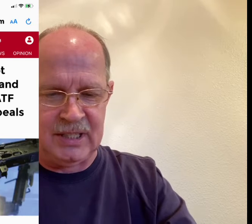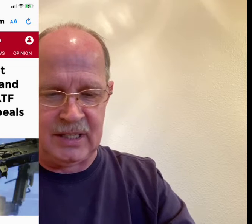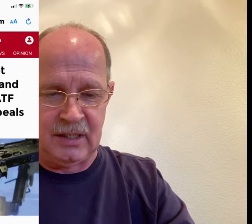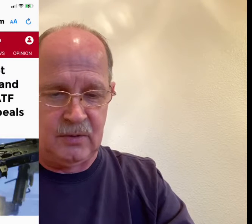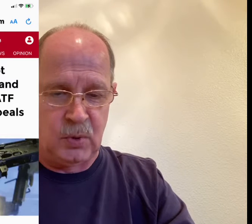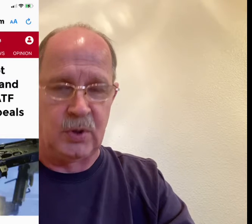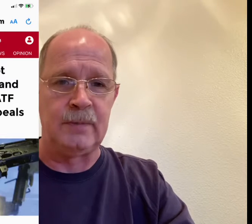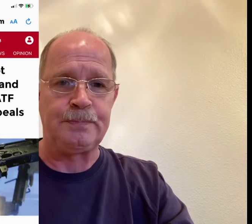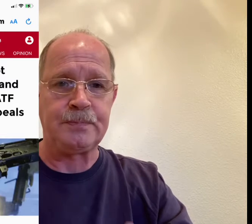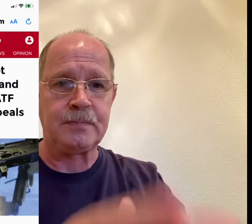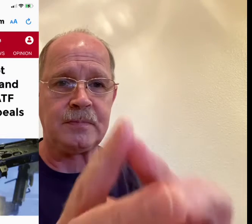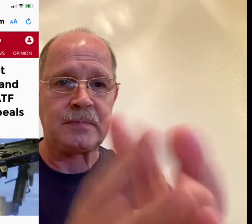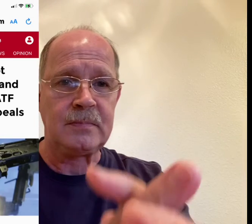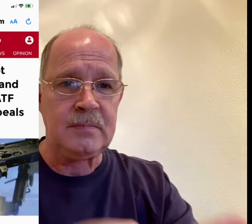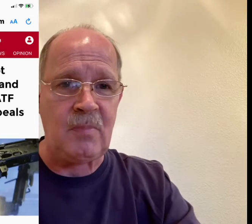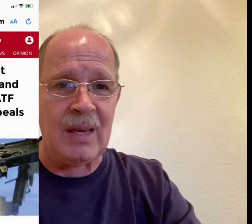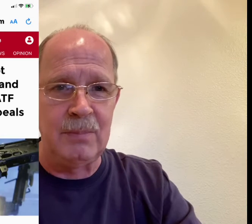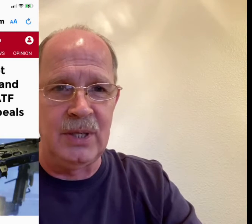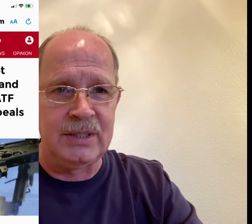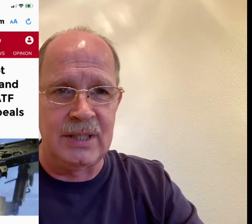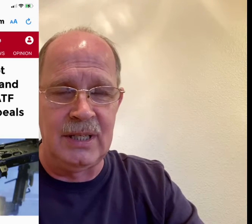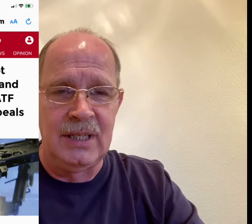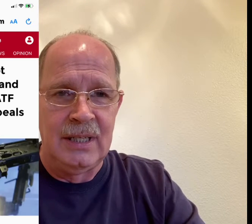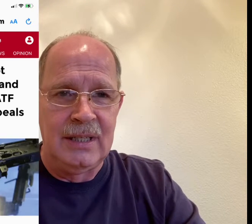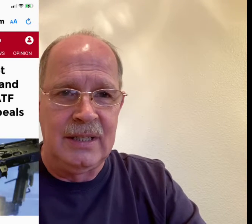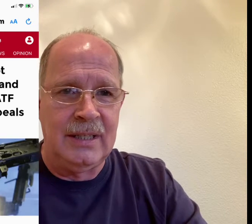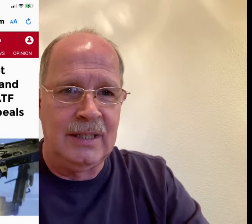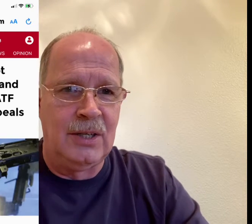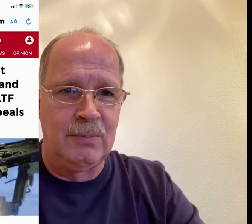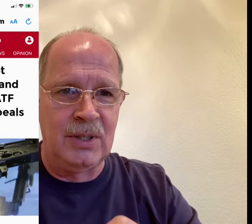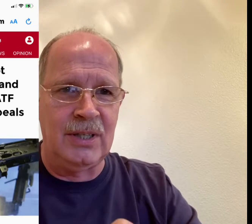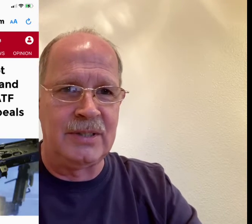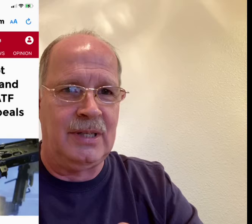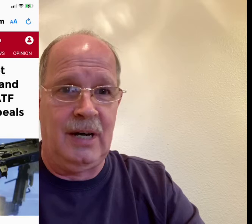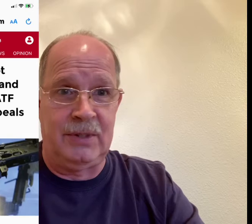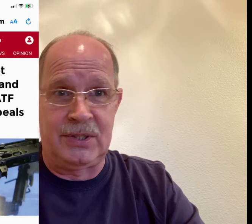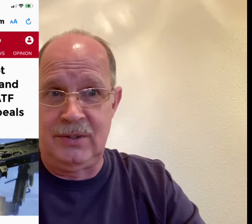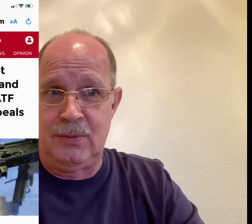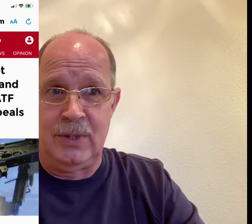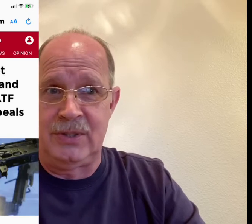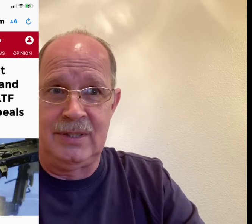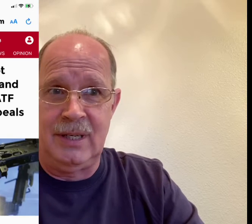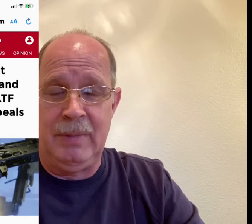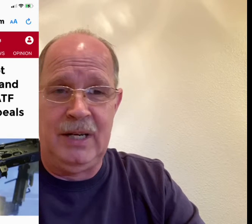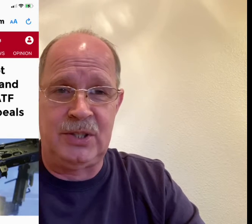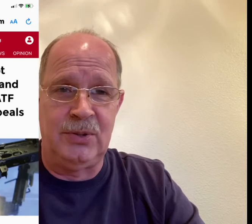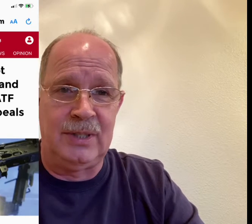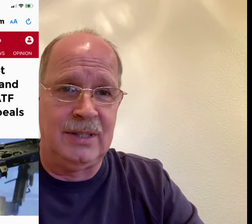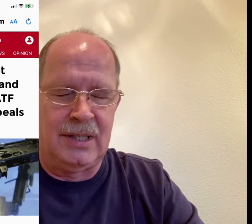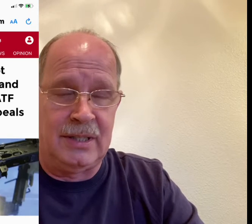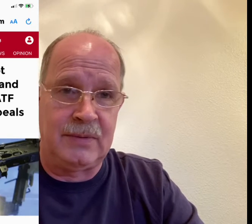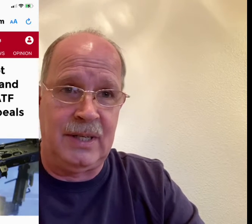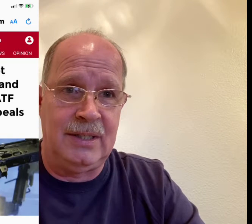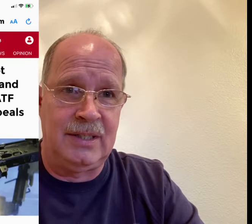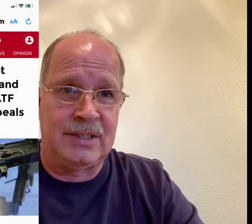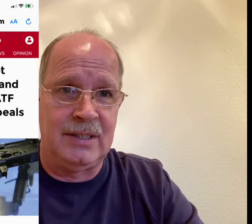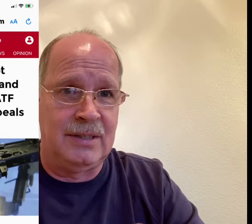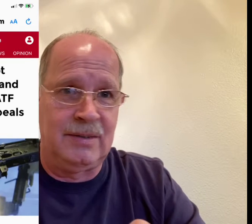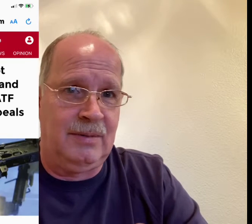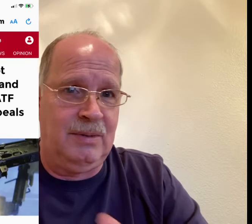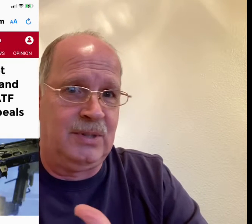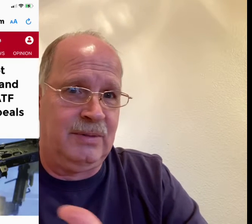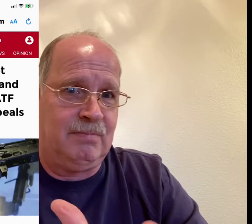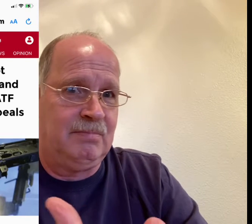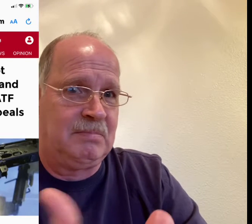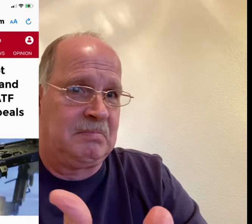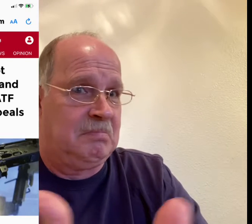this executive order. But, because obviously there wasn't a mass shooting in Las Vegas.